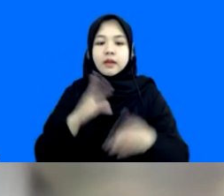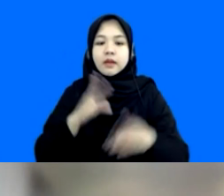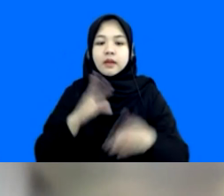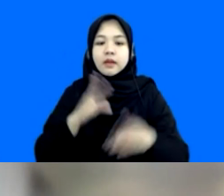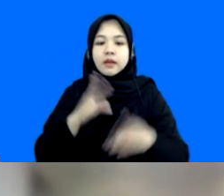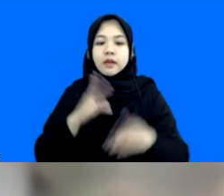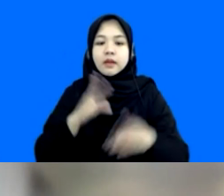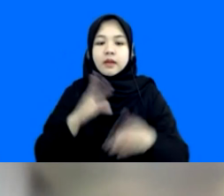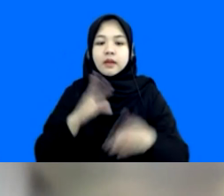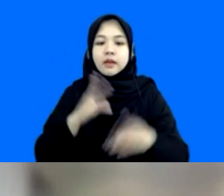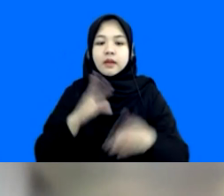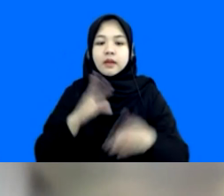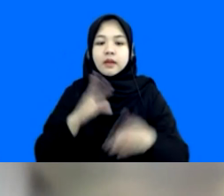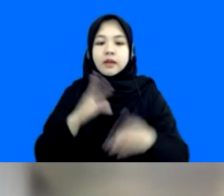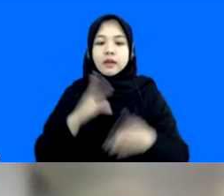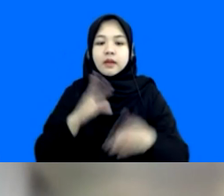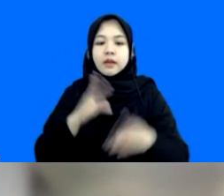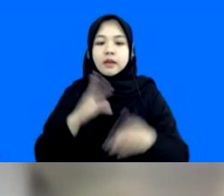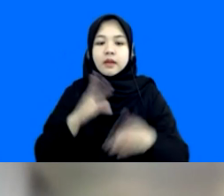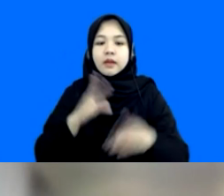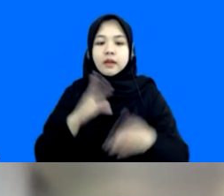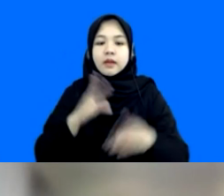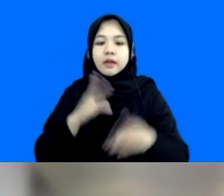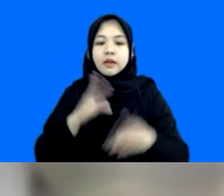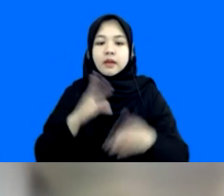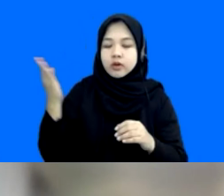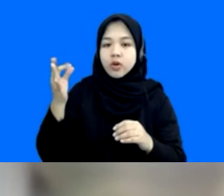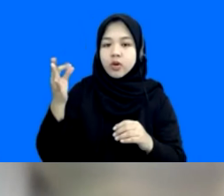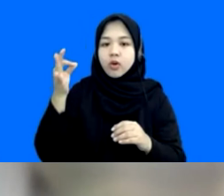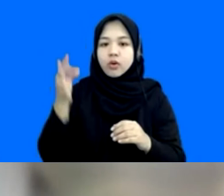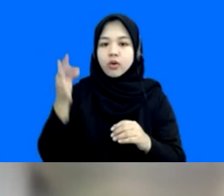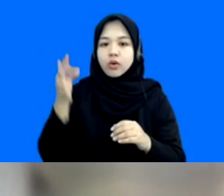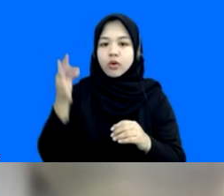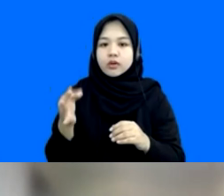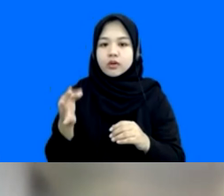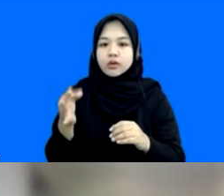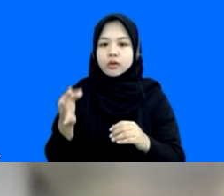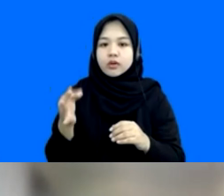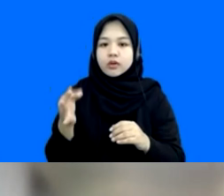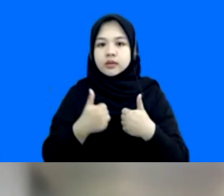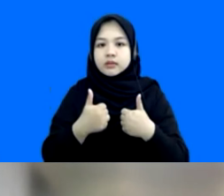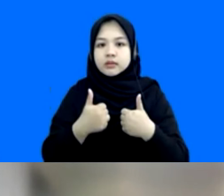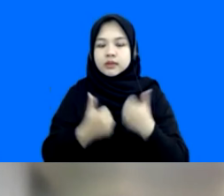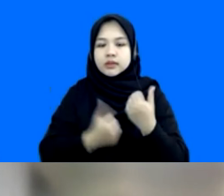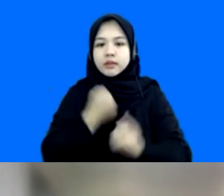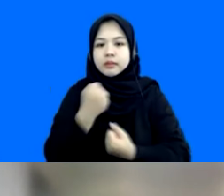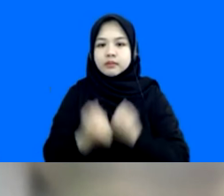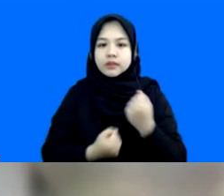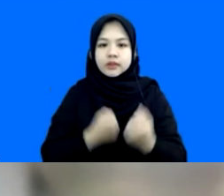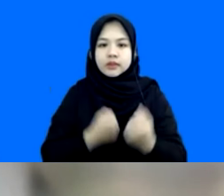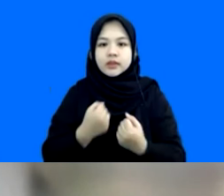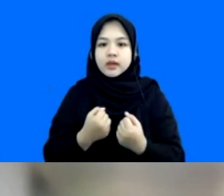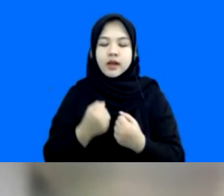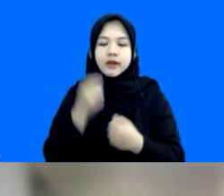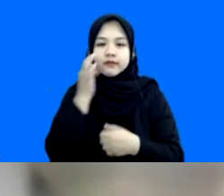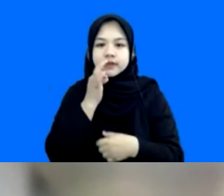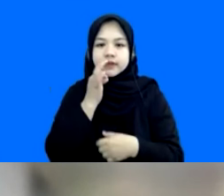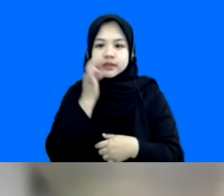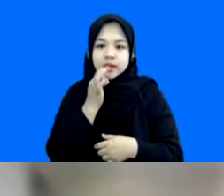that of a city where everyone can move around efficiently and safely without need for a private